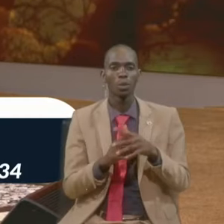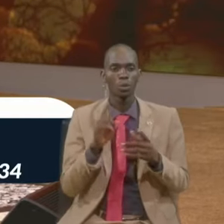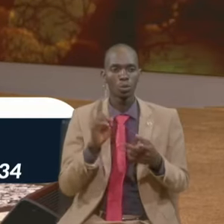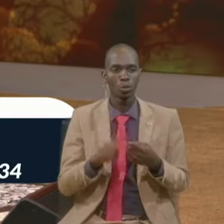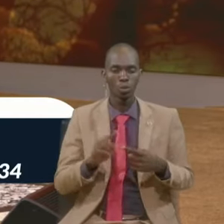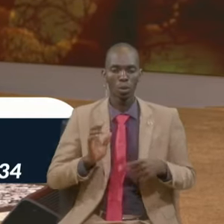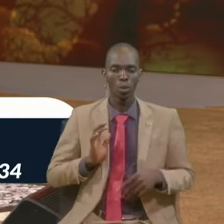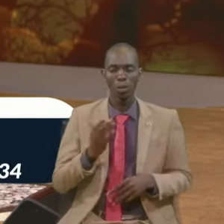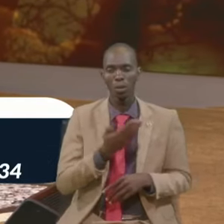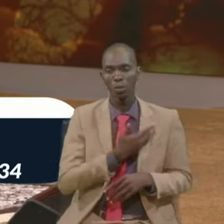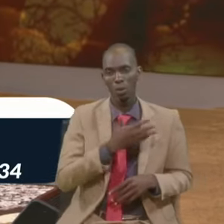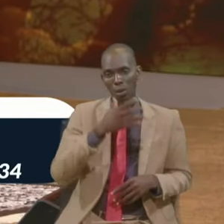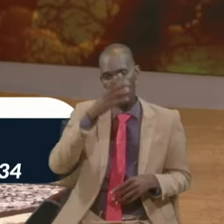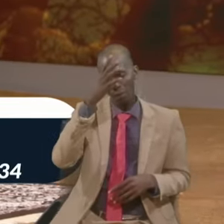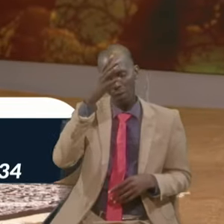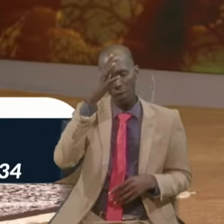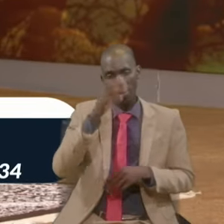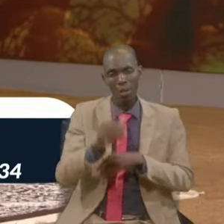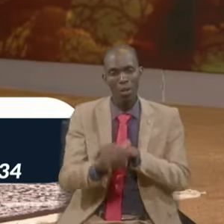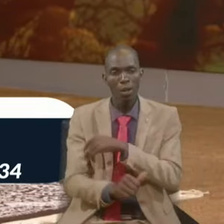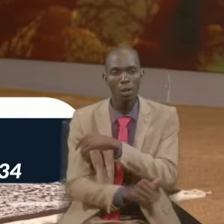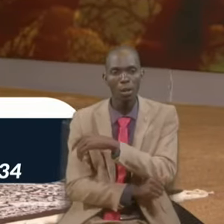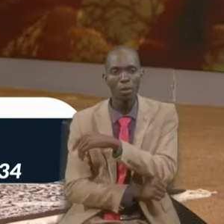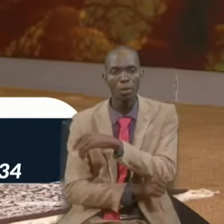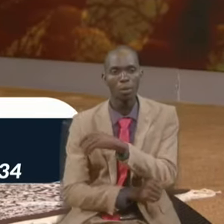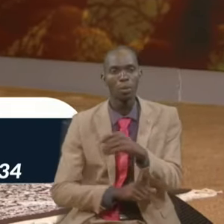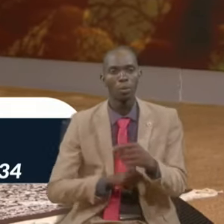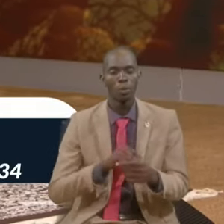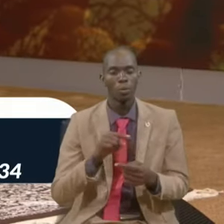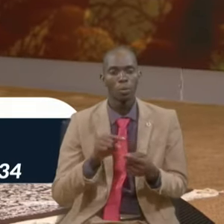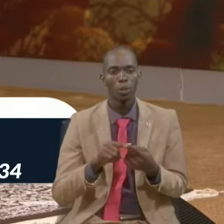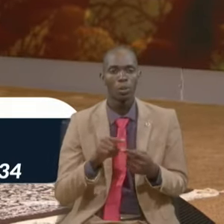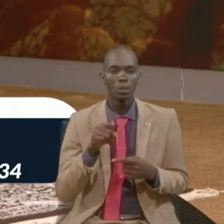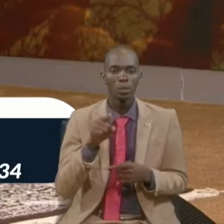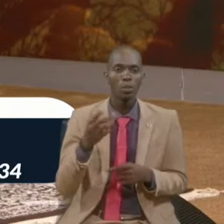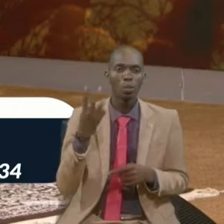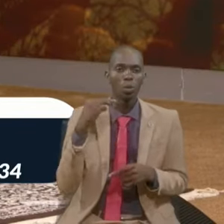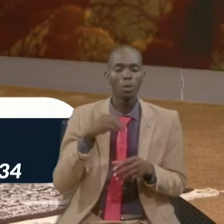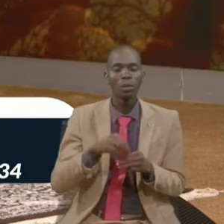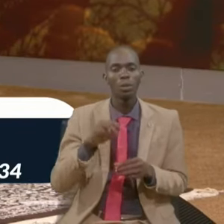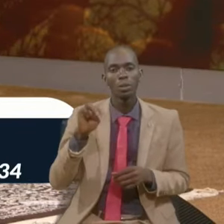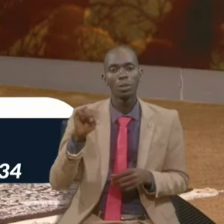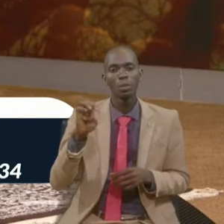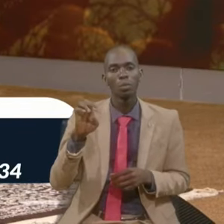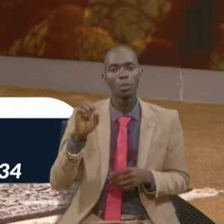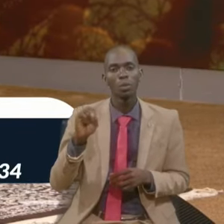unto our father Abraham when he was in